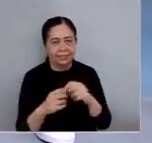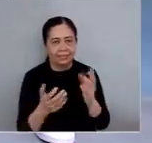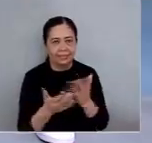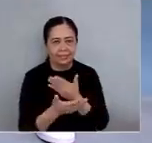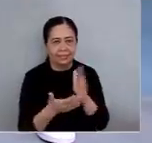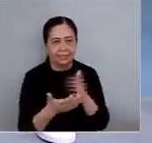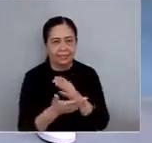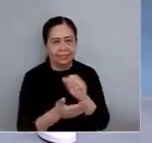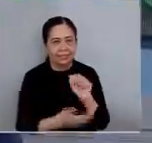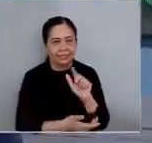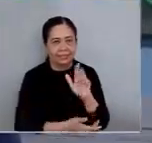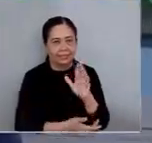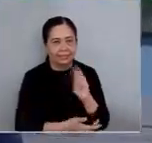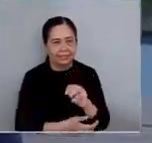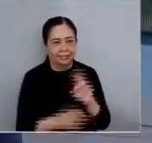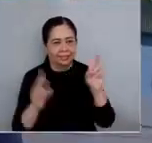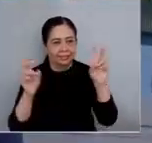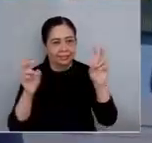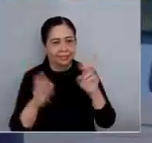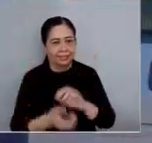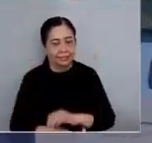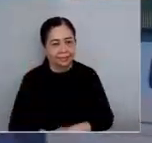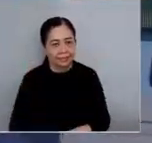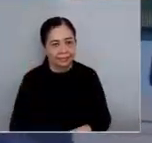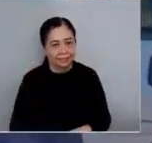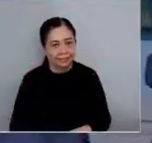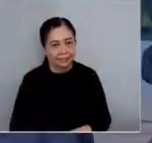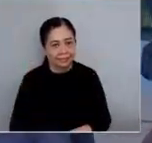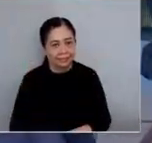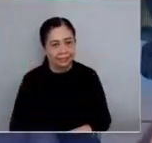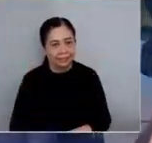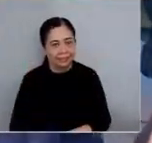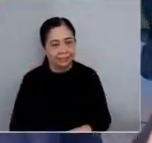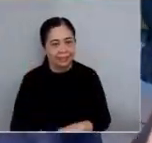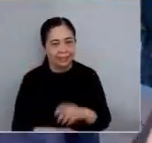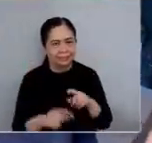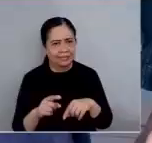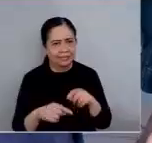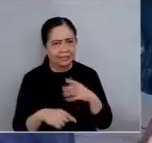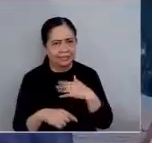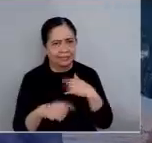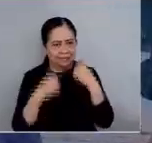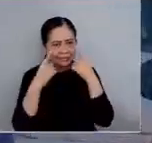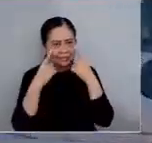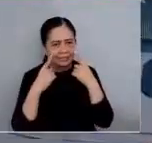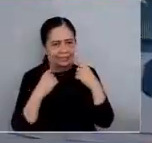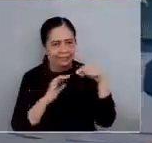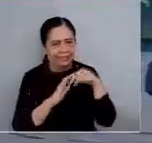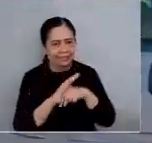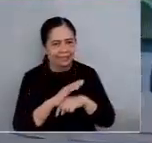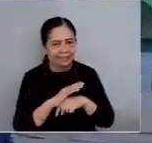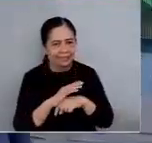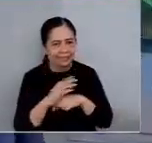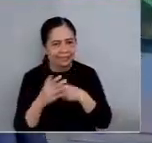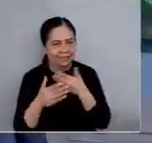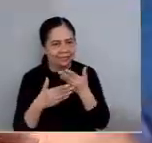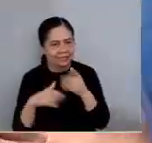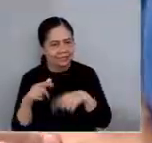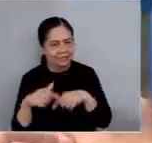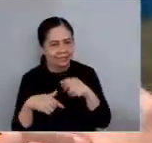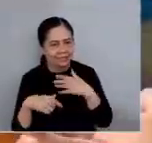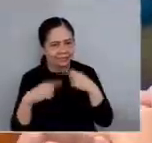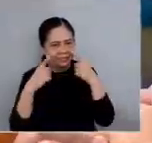niyang album na ang tawag ay Befriending My Tears. So, nalalim nun na. Bakit Befriending My